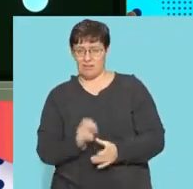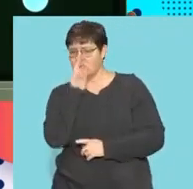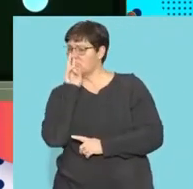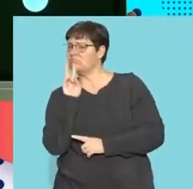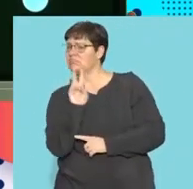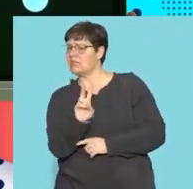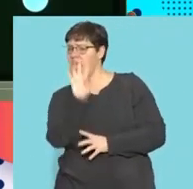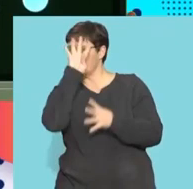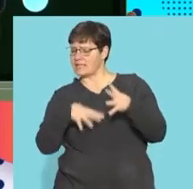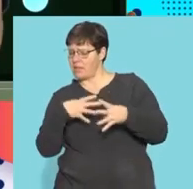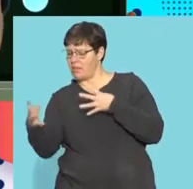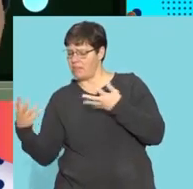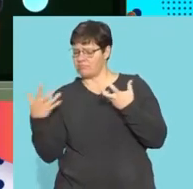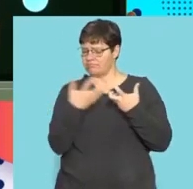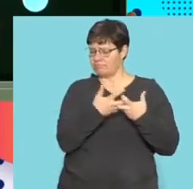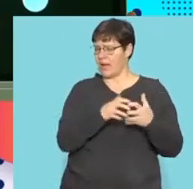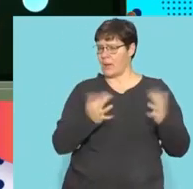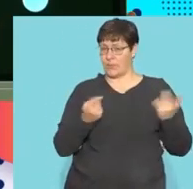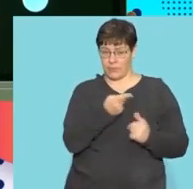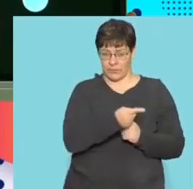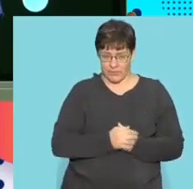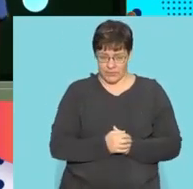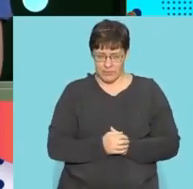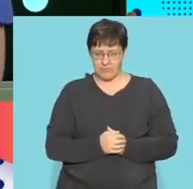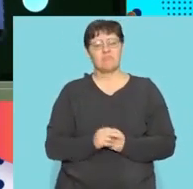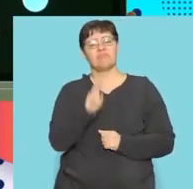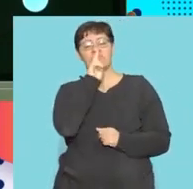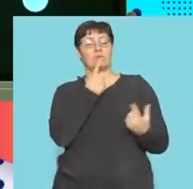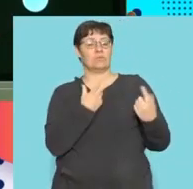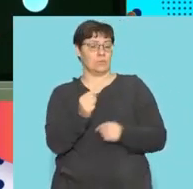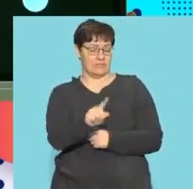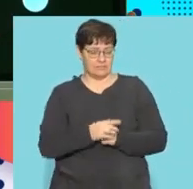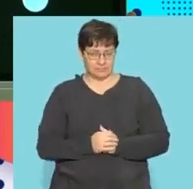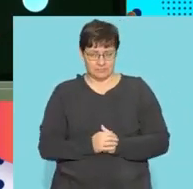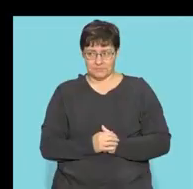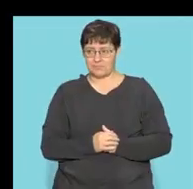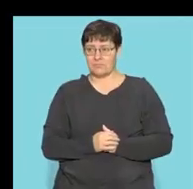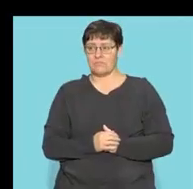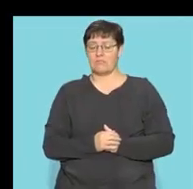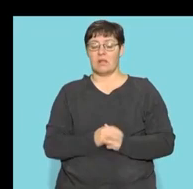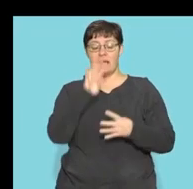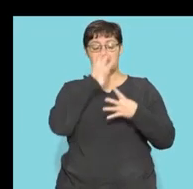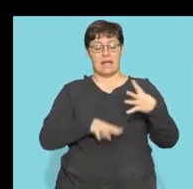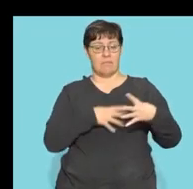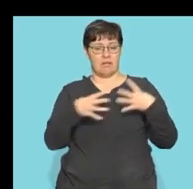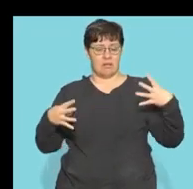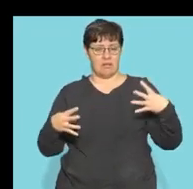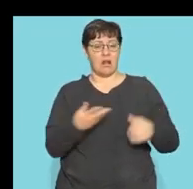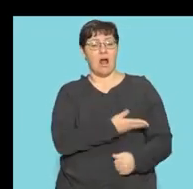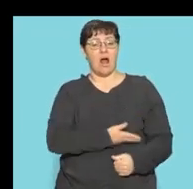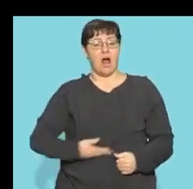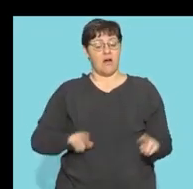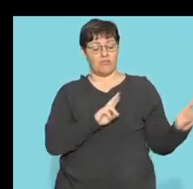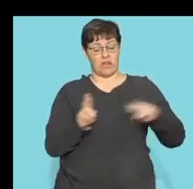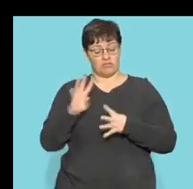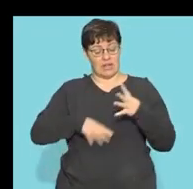electrolytic cell and see what we can do with that table and the electrolytic cell. Here's what we're going to be able to do with it. So when we have the table